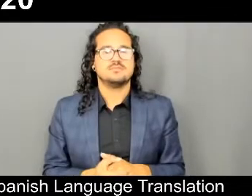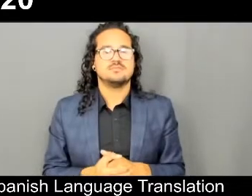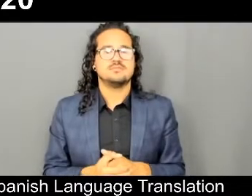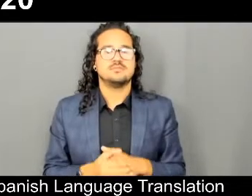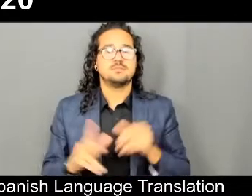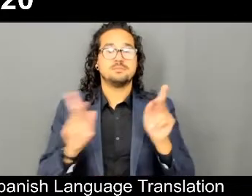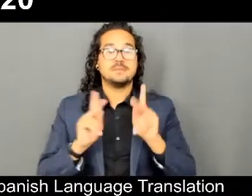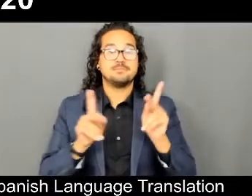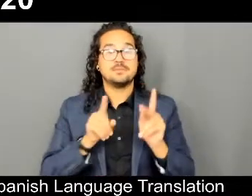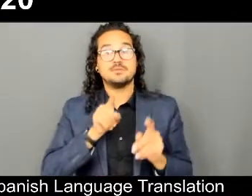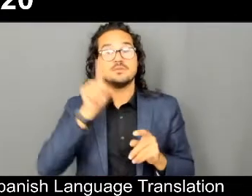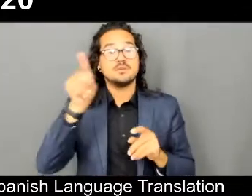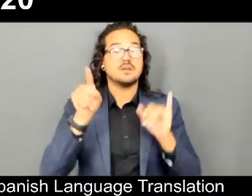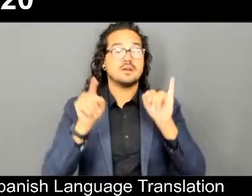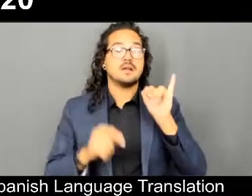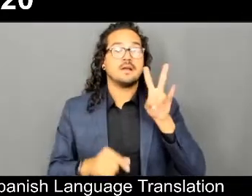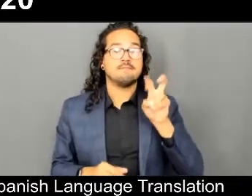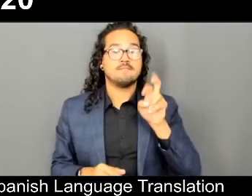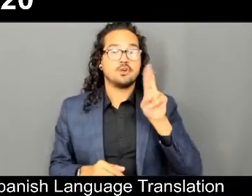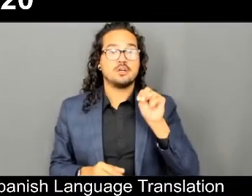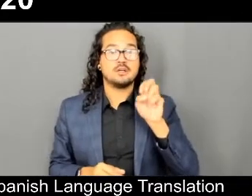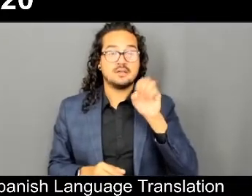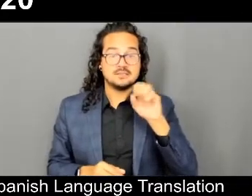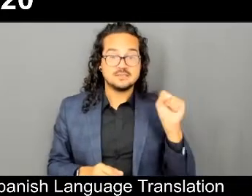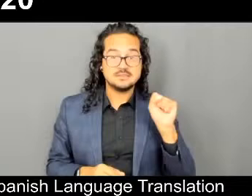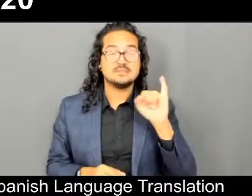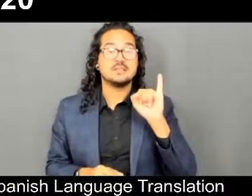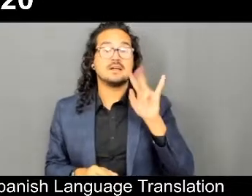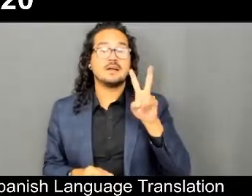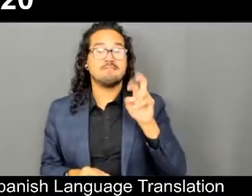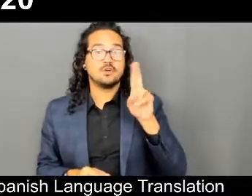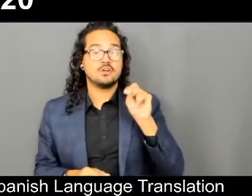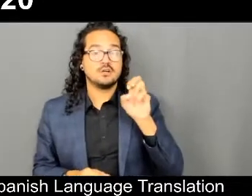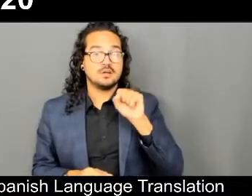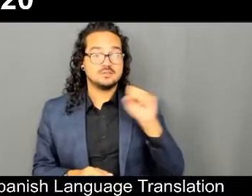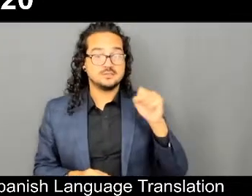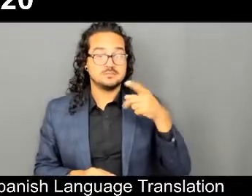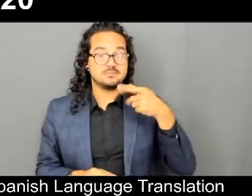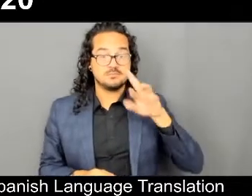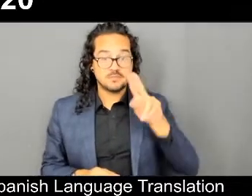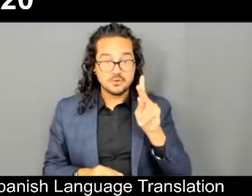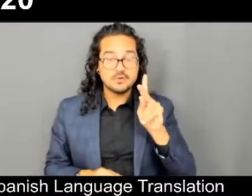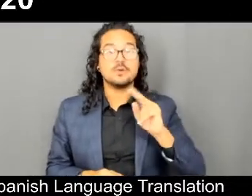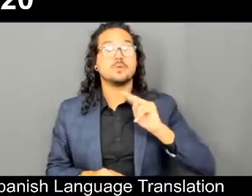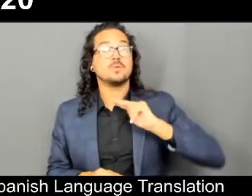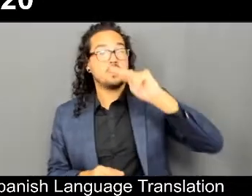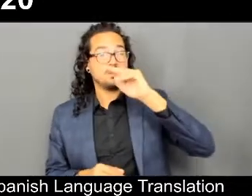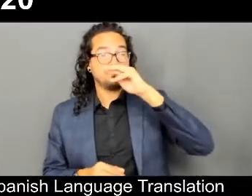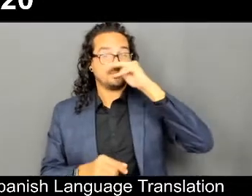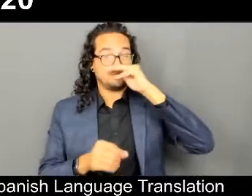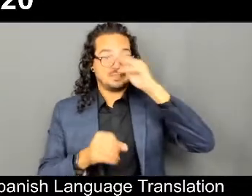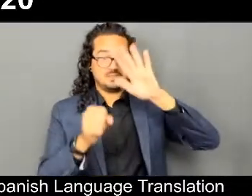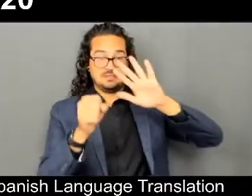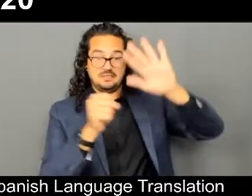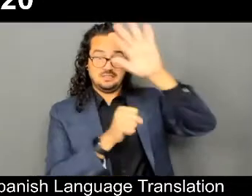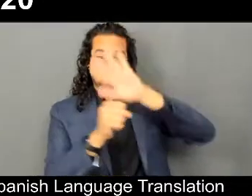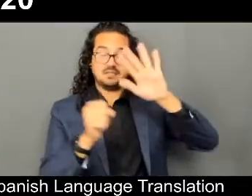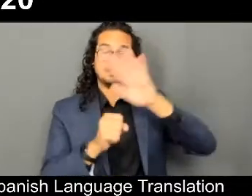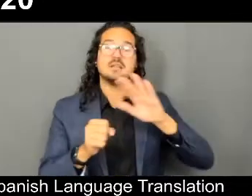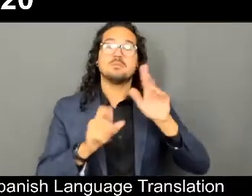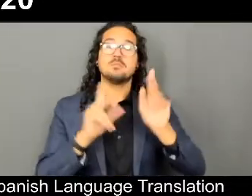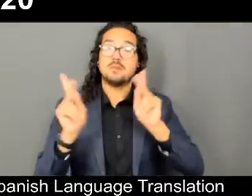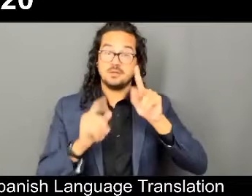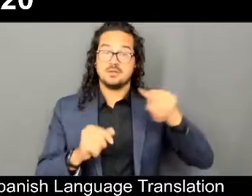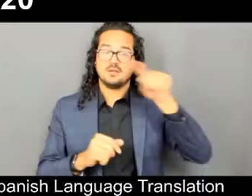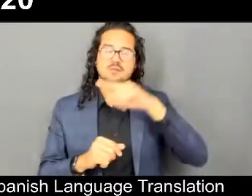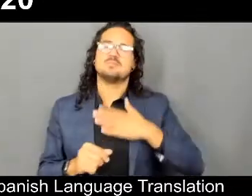District customers, Inverness customers, please don't turn on your sprinklers randomly. And if you are under an order, please don't